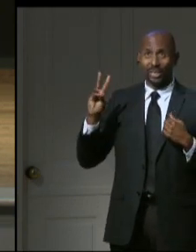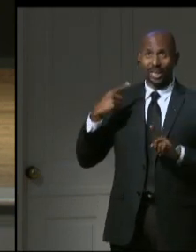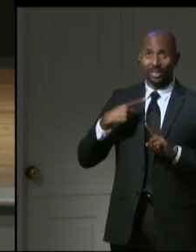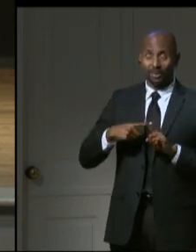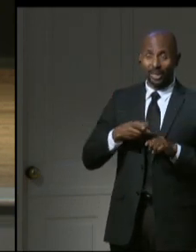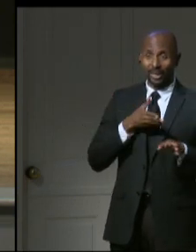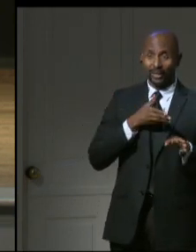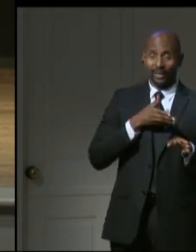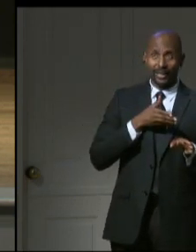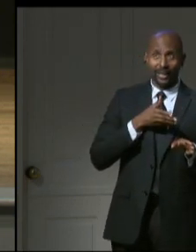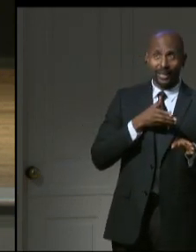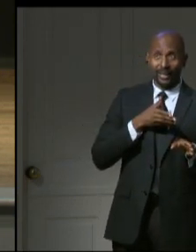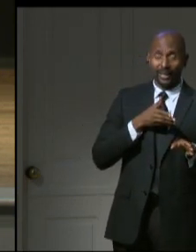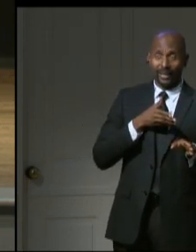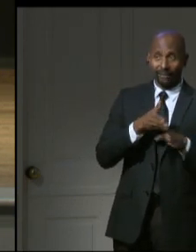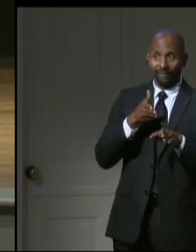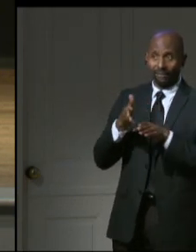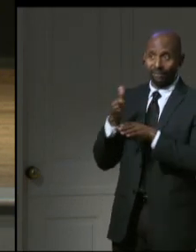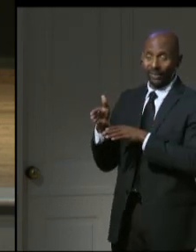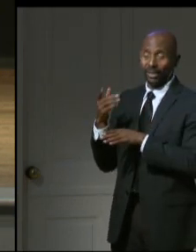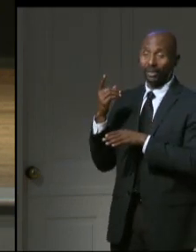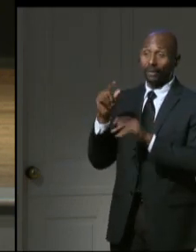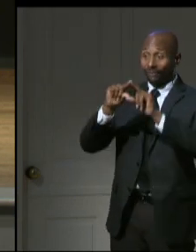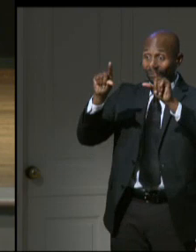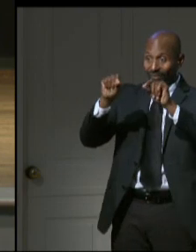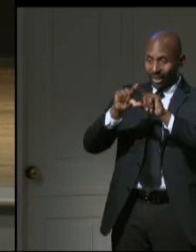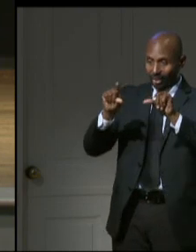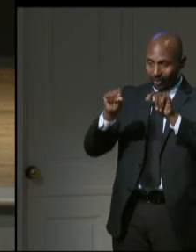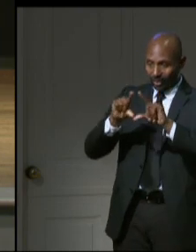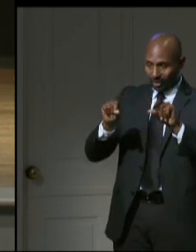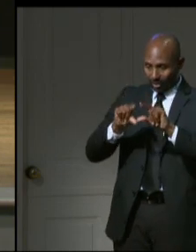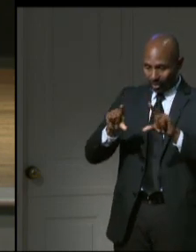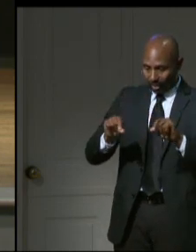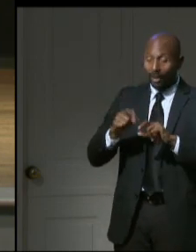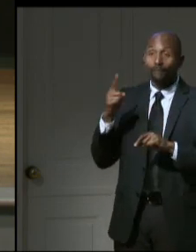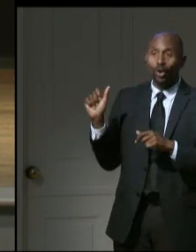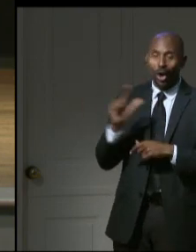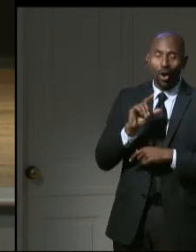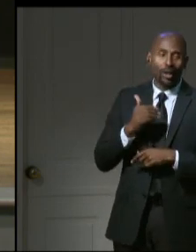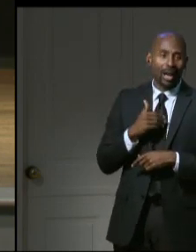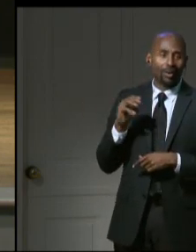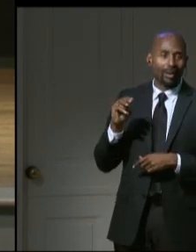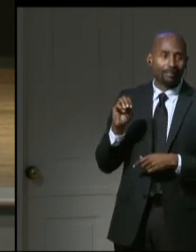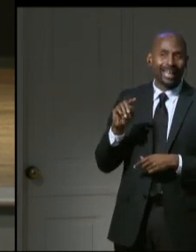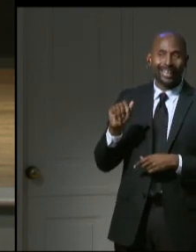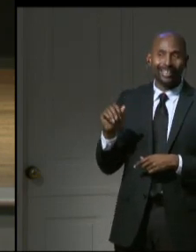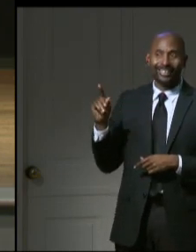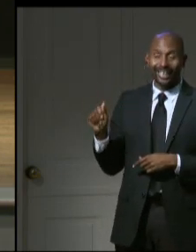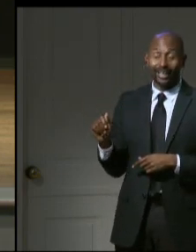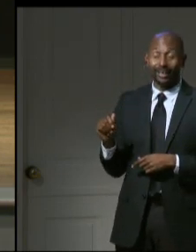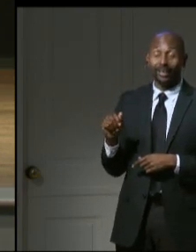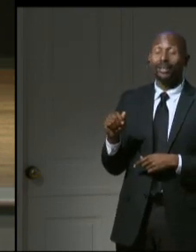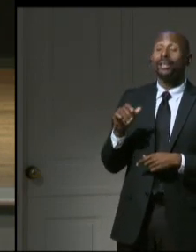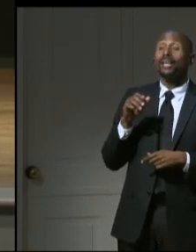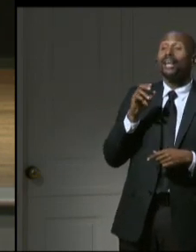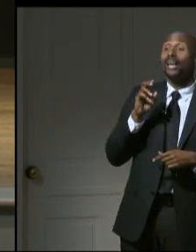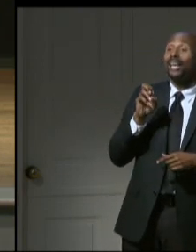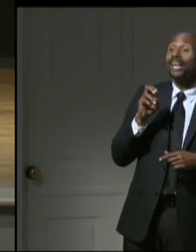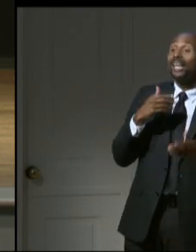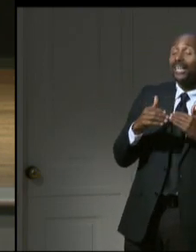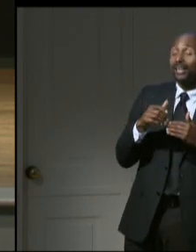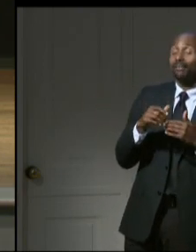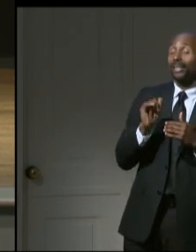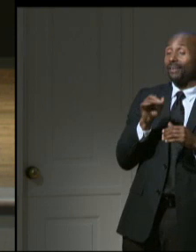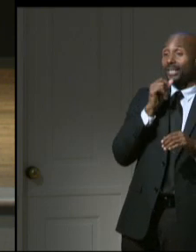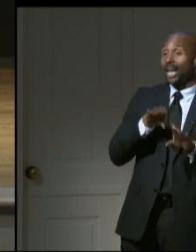plus fields of all of our metadata, even with images that are not in open access. All of our metadata is CCO,